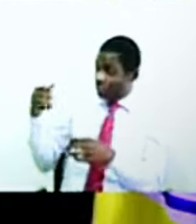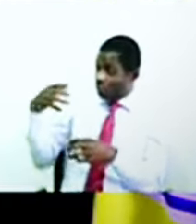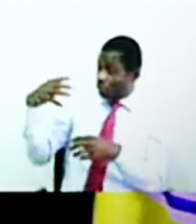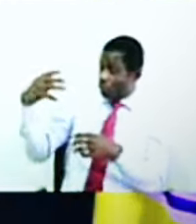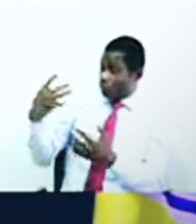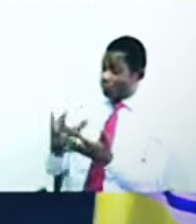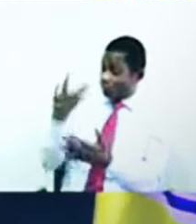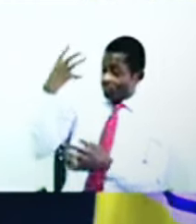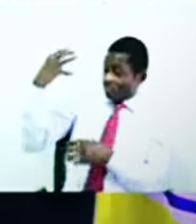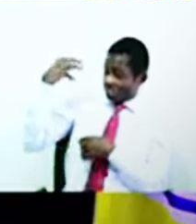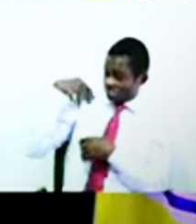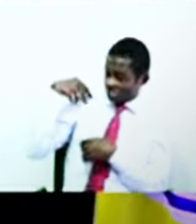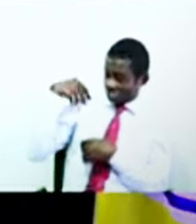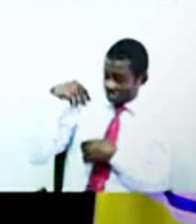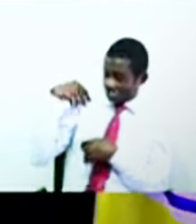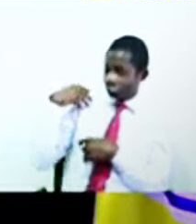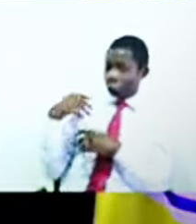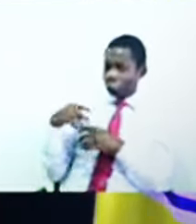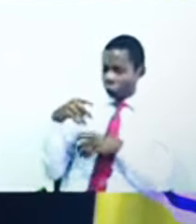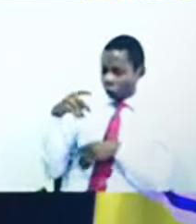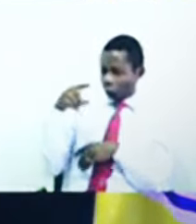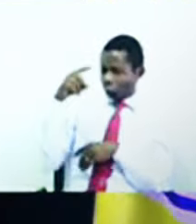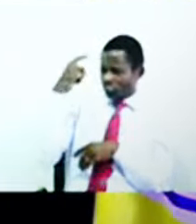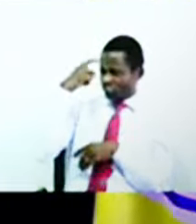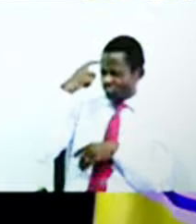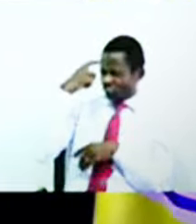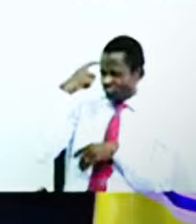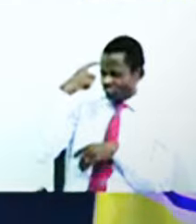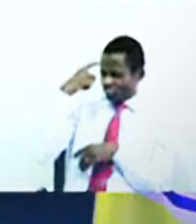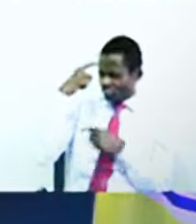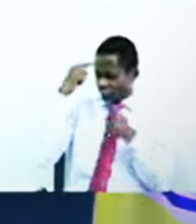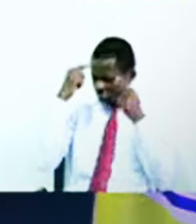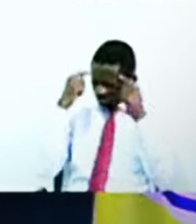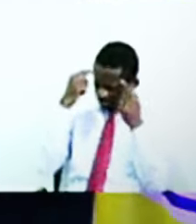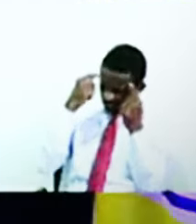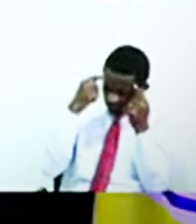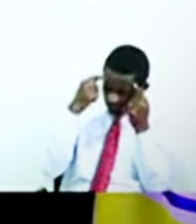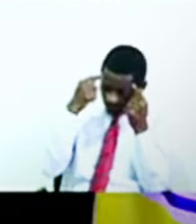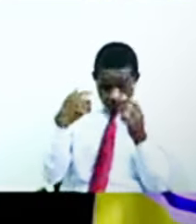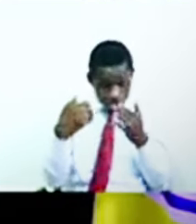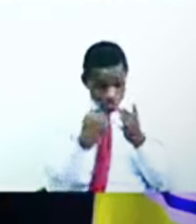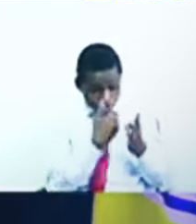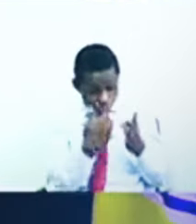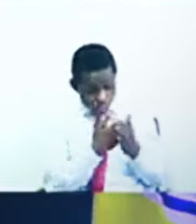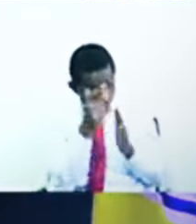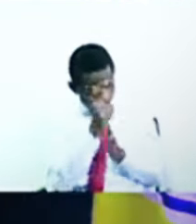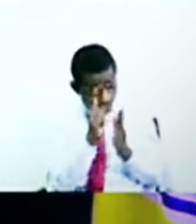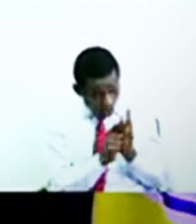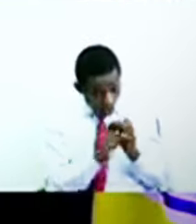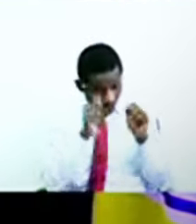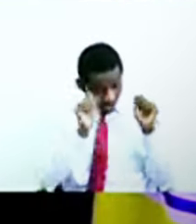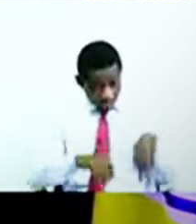master, is the law that is setting him free able also to meet his